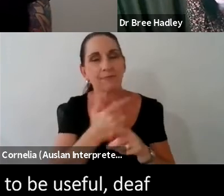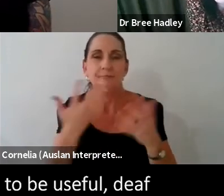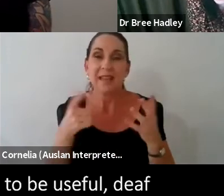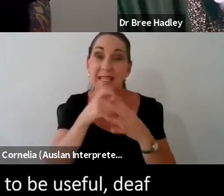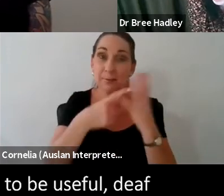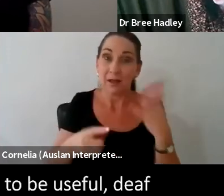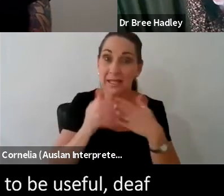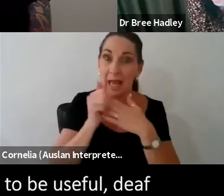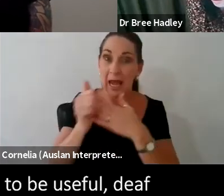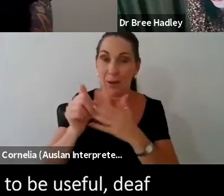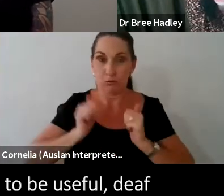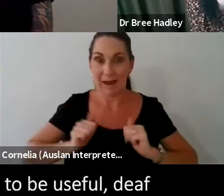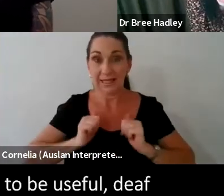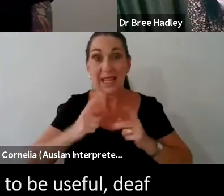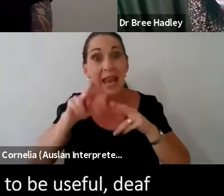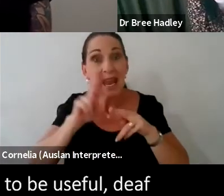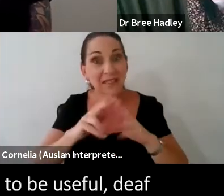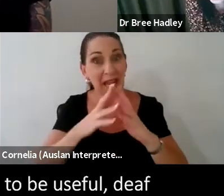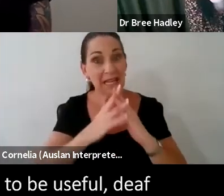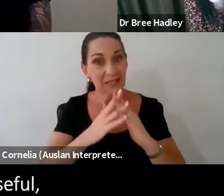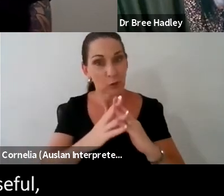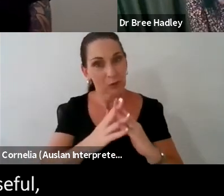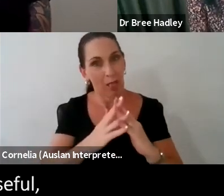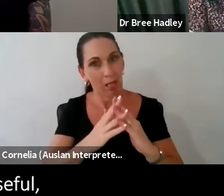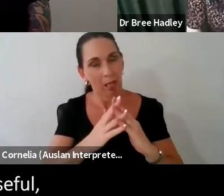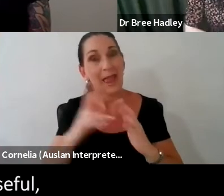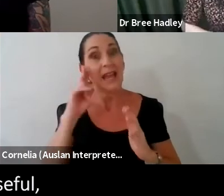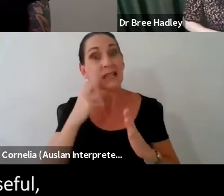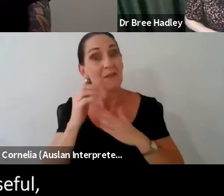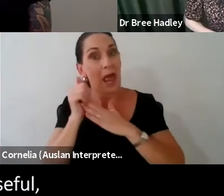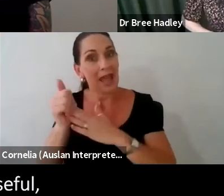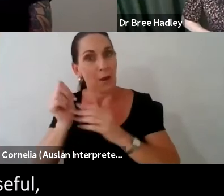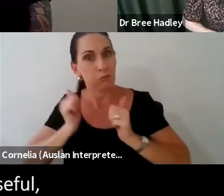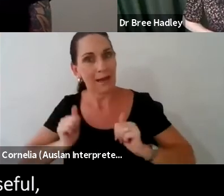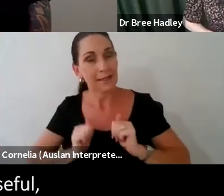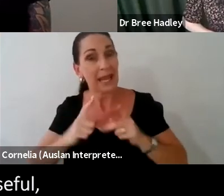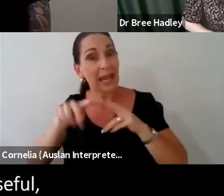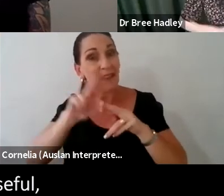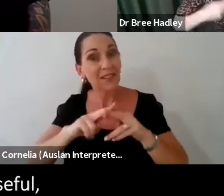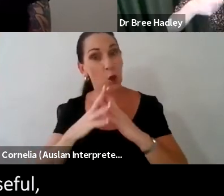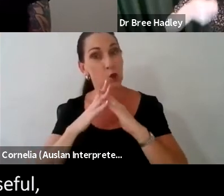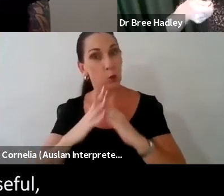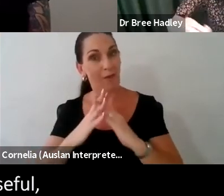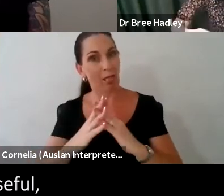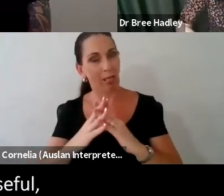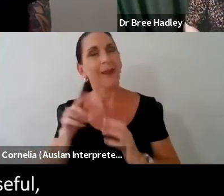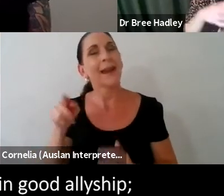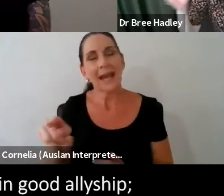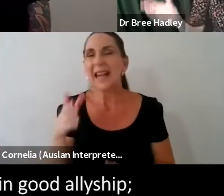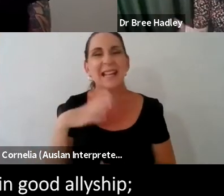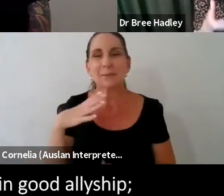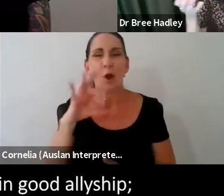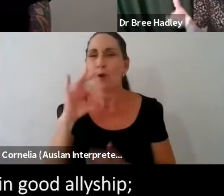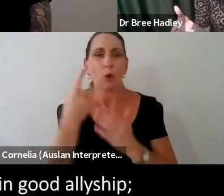disability-led practice, if it's to be useful, deaf-led practice, if it's to be useful, is something we need to have it as more than just a word.